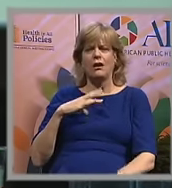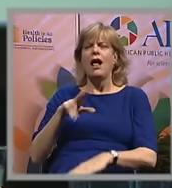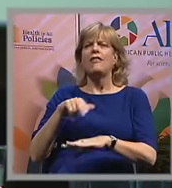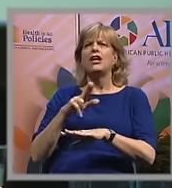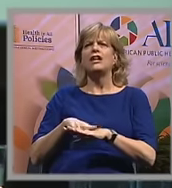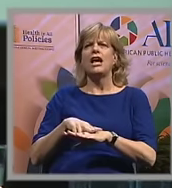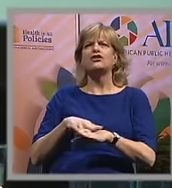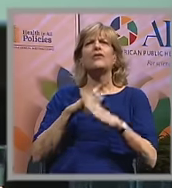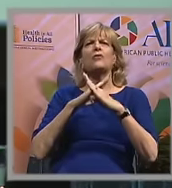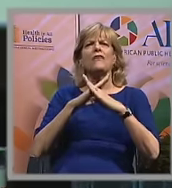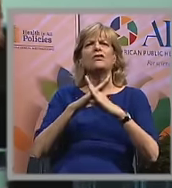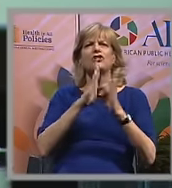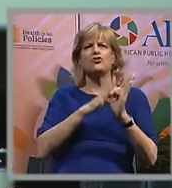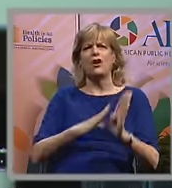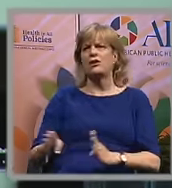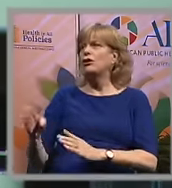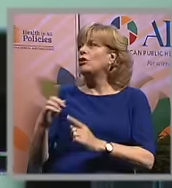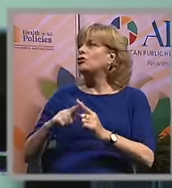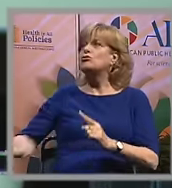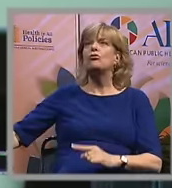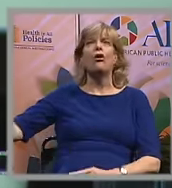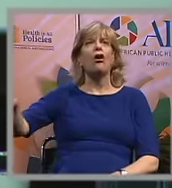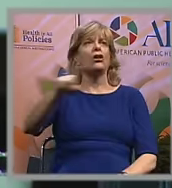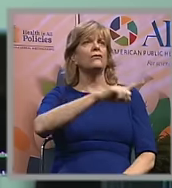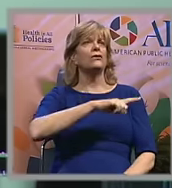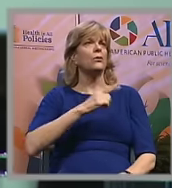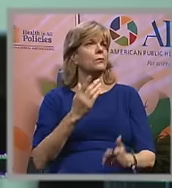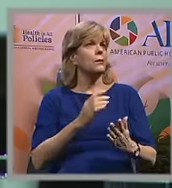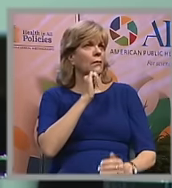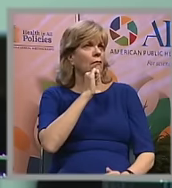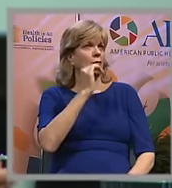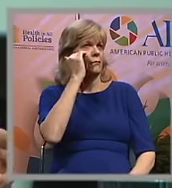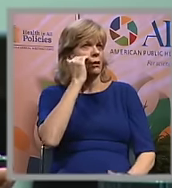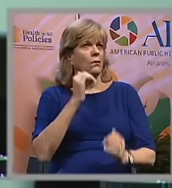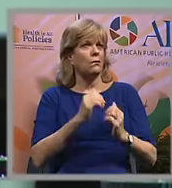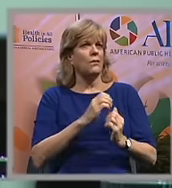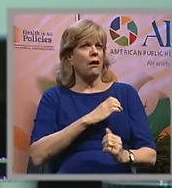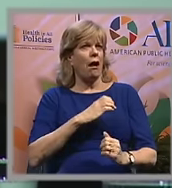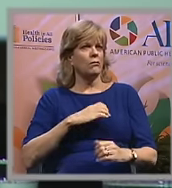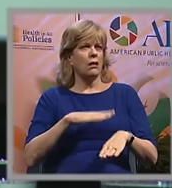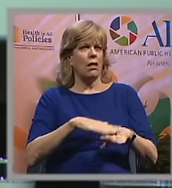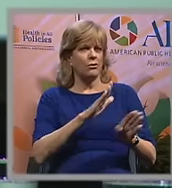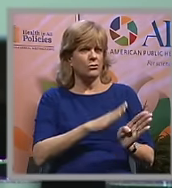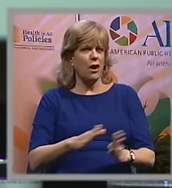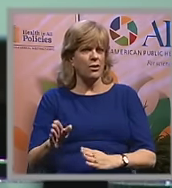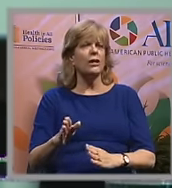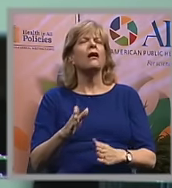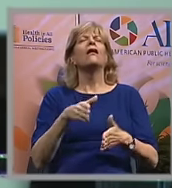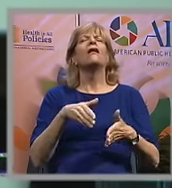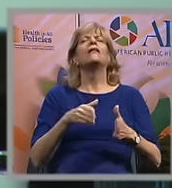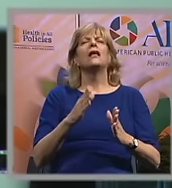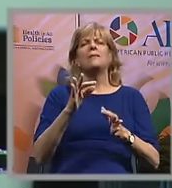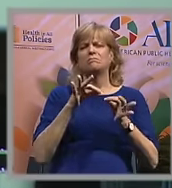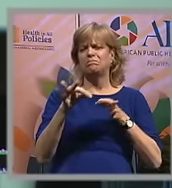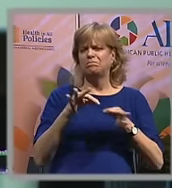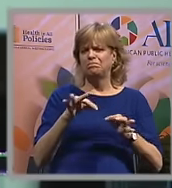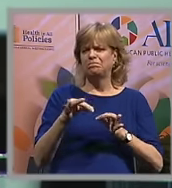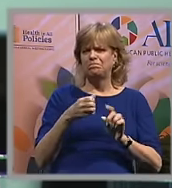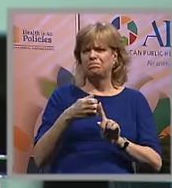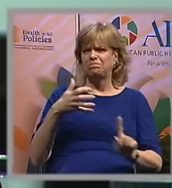Prevention Strategy. And to all of you who may not be familiar with the council and the strategy, let me just share a few words about